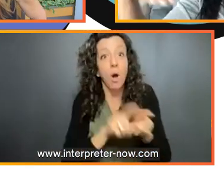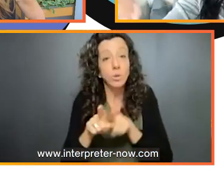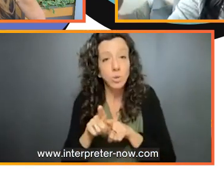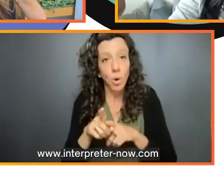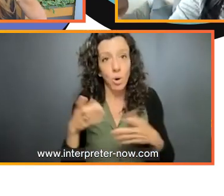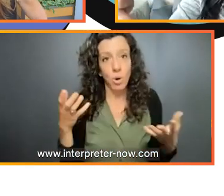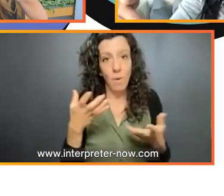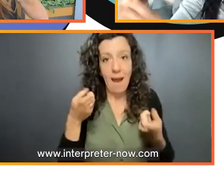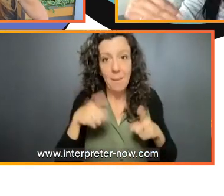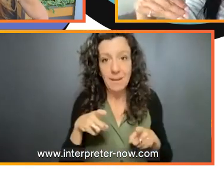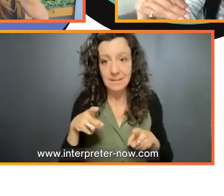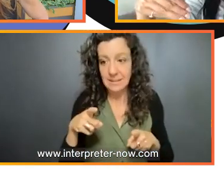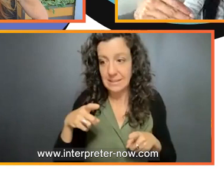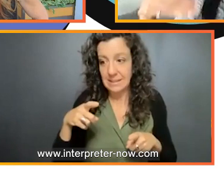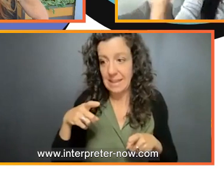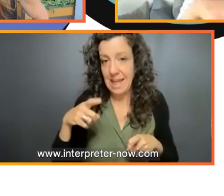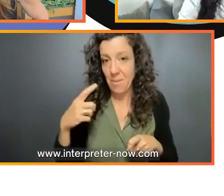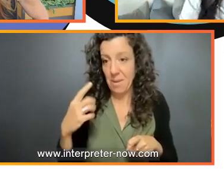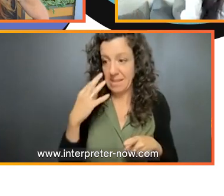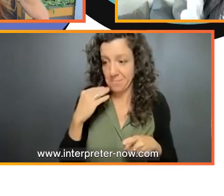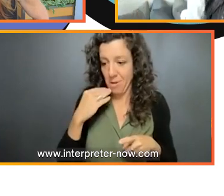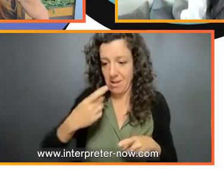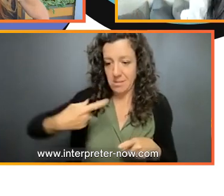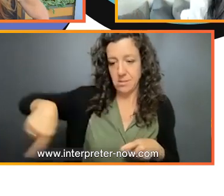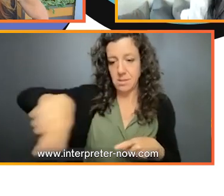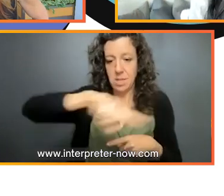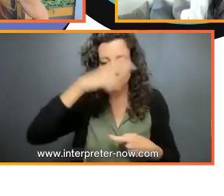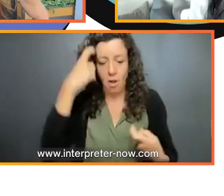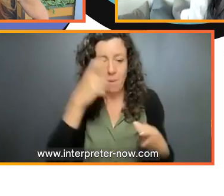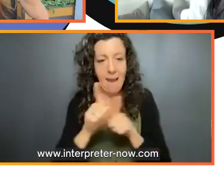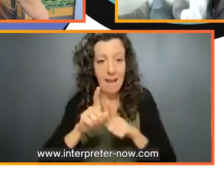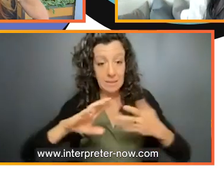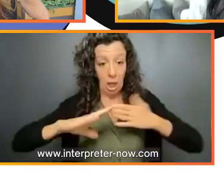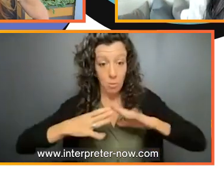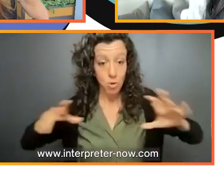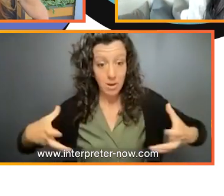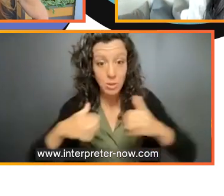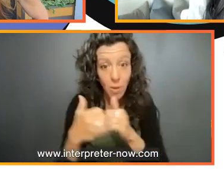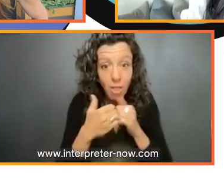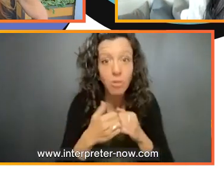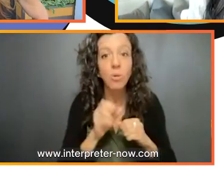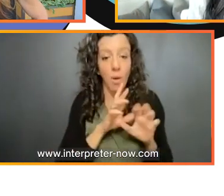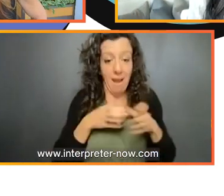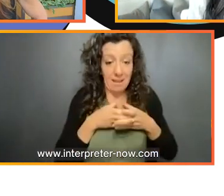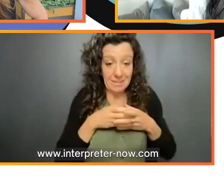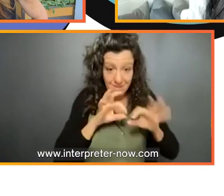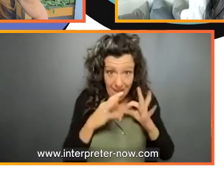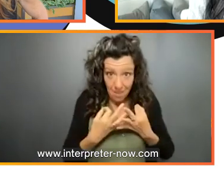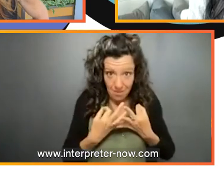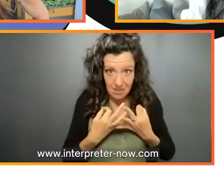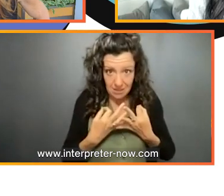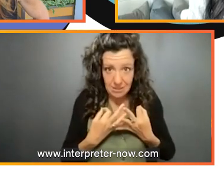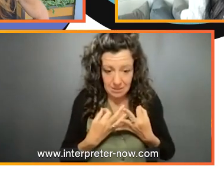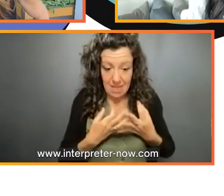in conditioning and in addition to genetics. And so I didn't know this growing up, but now that I know this, it makes so